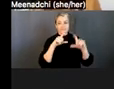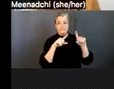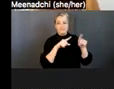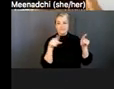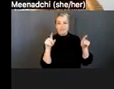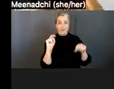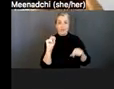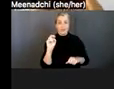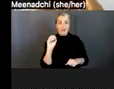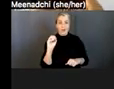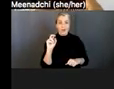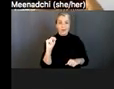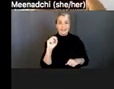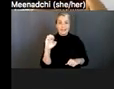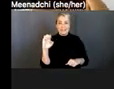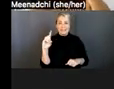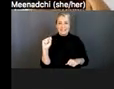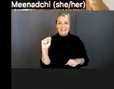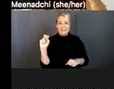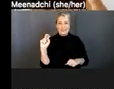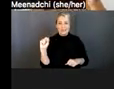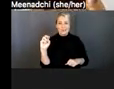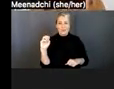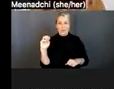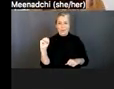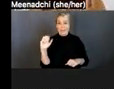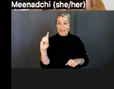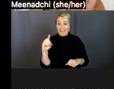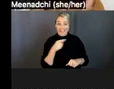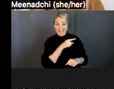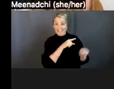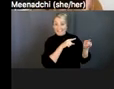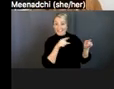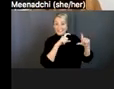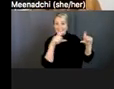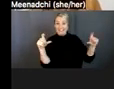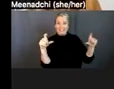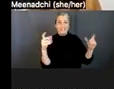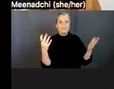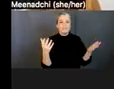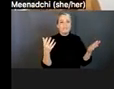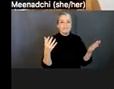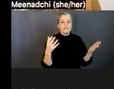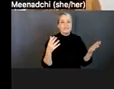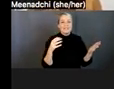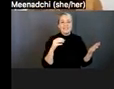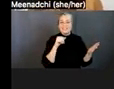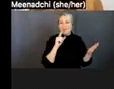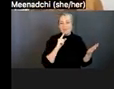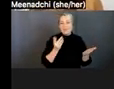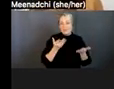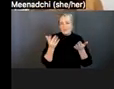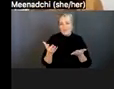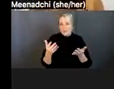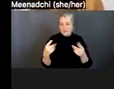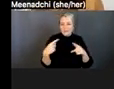nomad. The no needs nomad is rarely ever going to contribute to conflict. They also won't really,